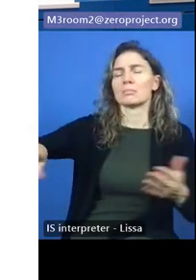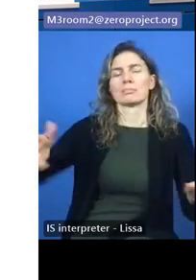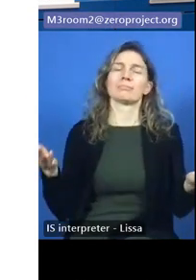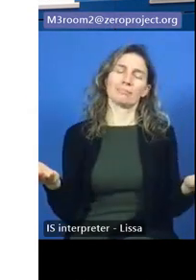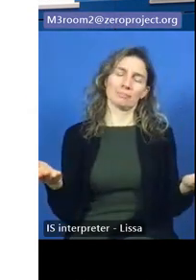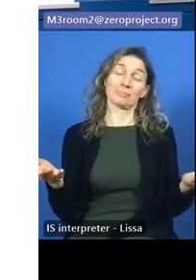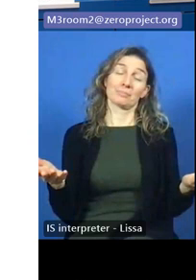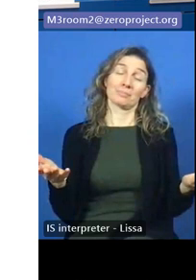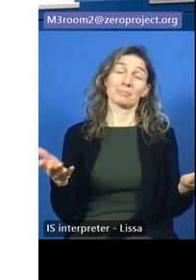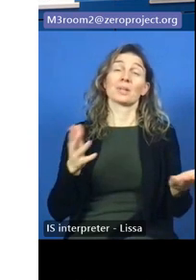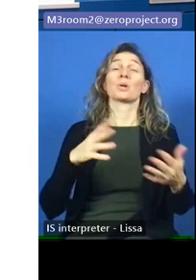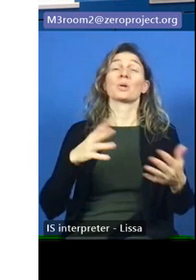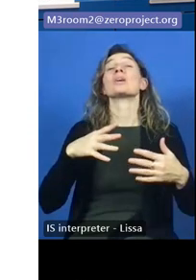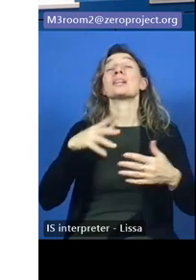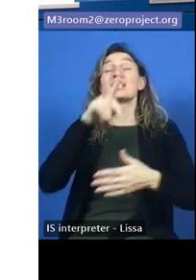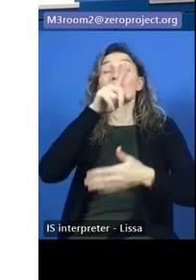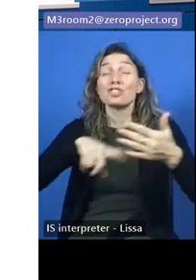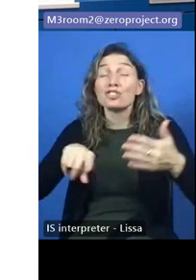discrimination,